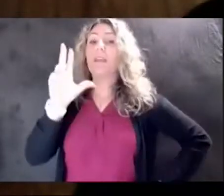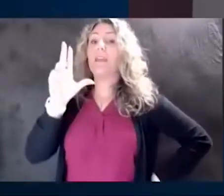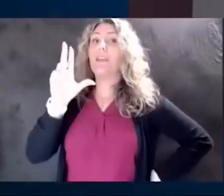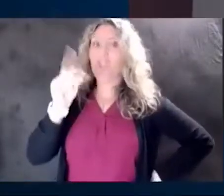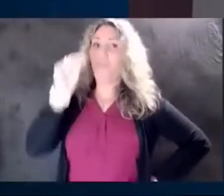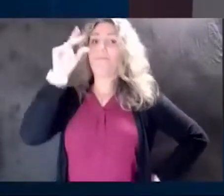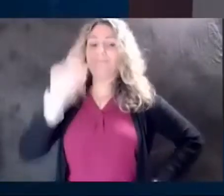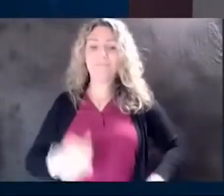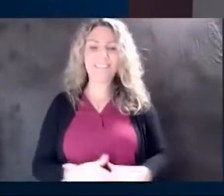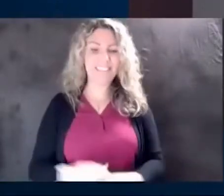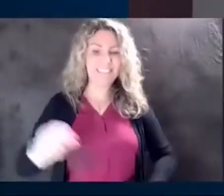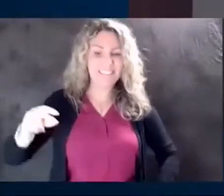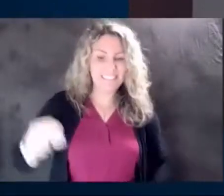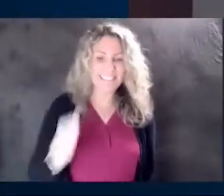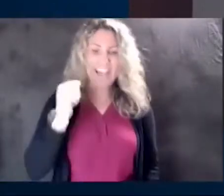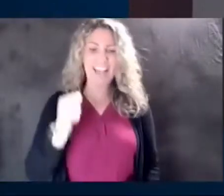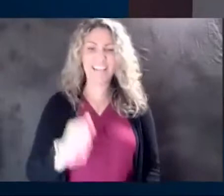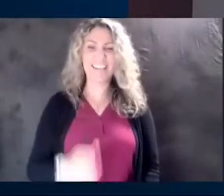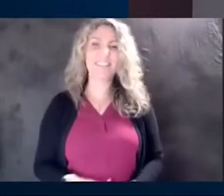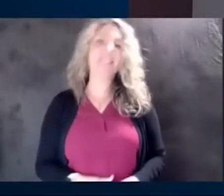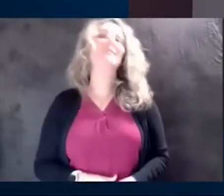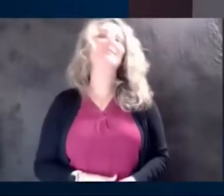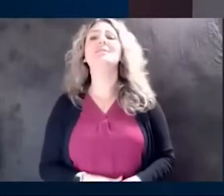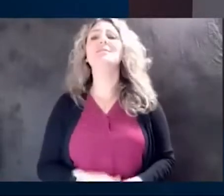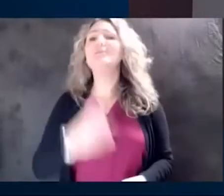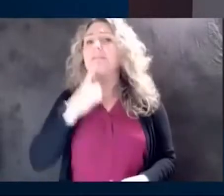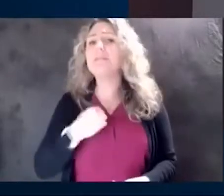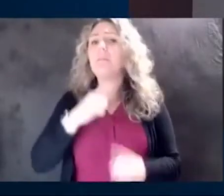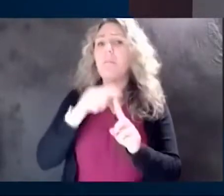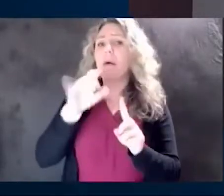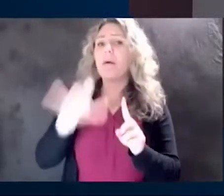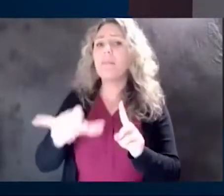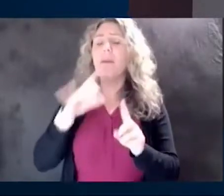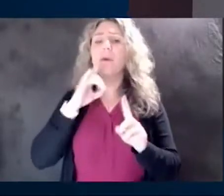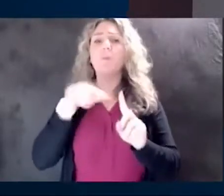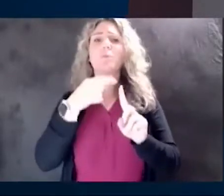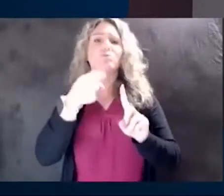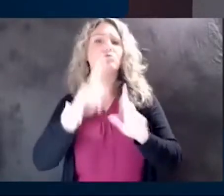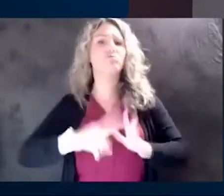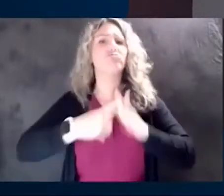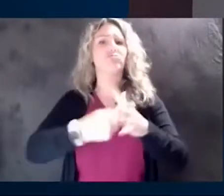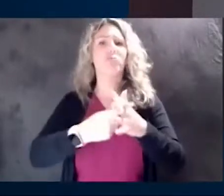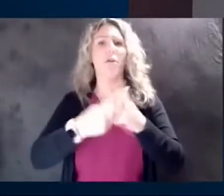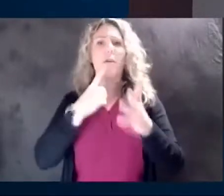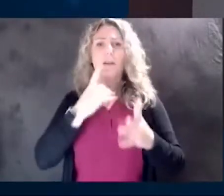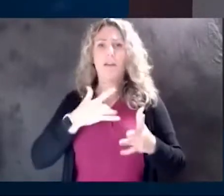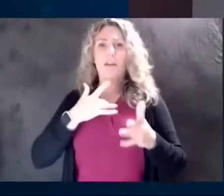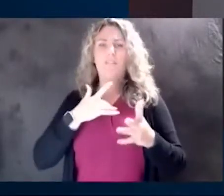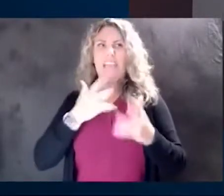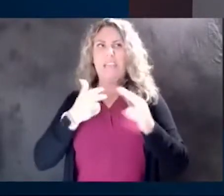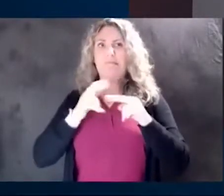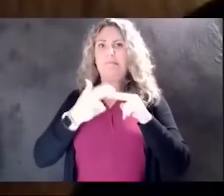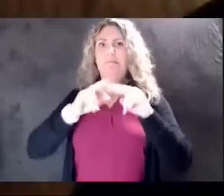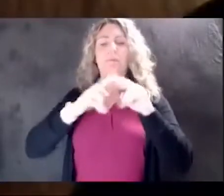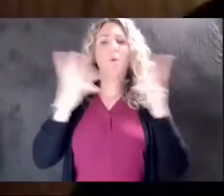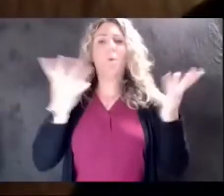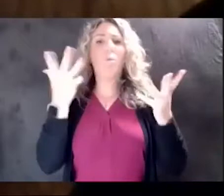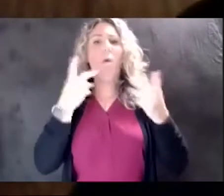Darn it. All right, so tell me a little bit about that, and when did you start to feel the slide? What were the signs?